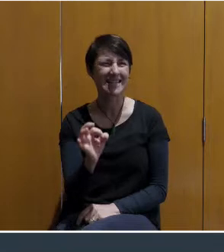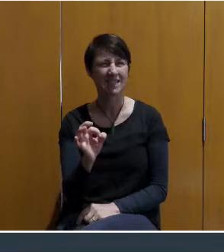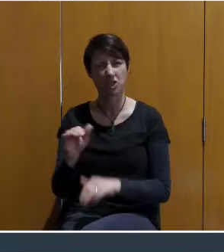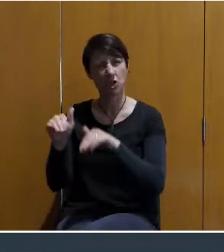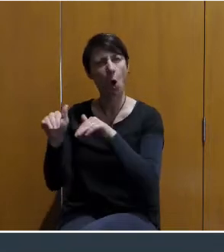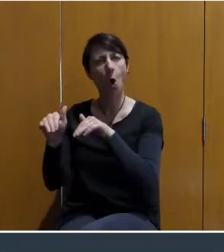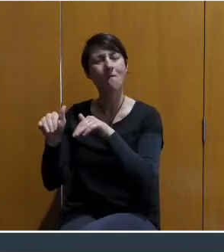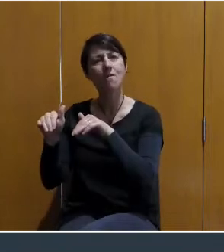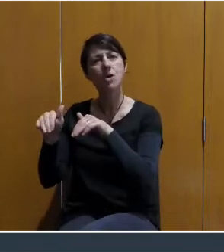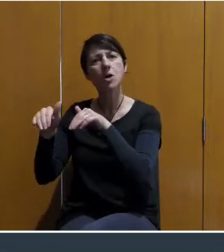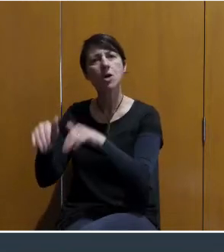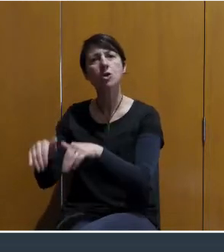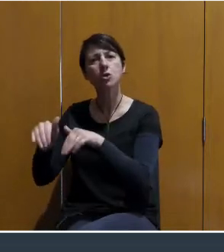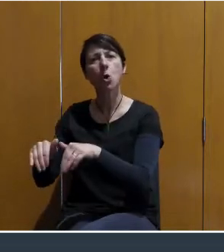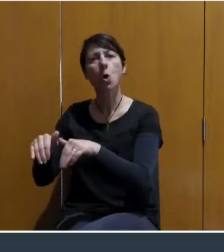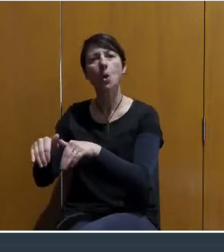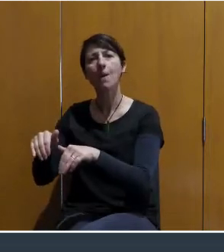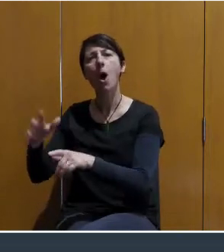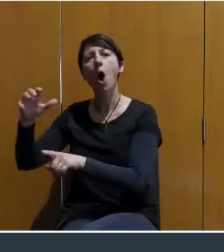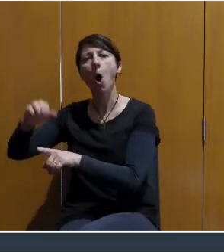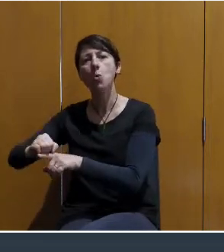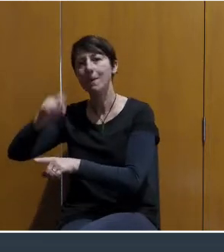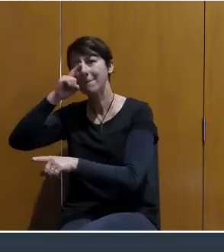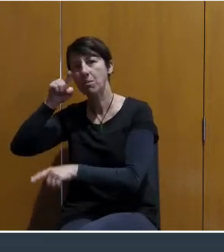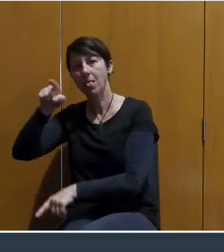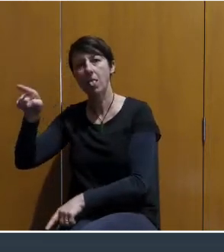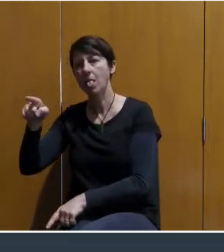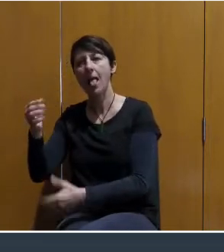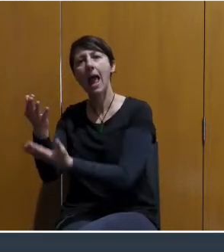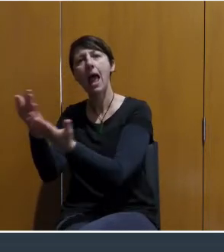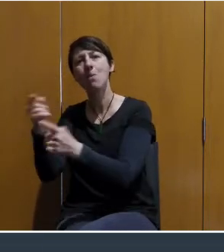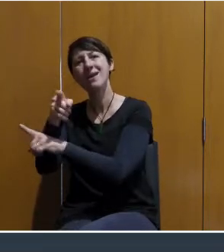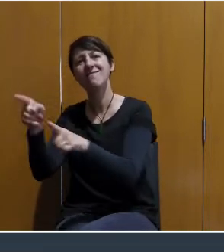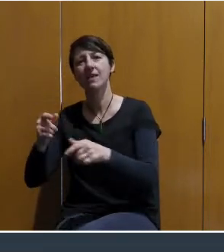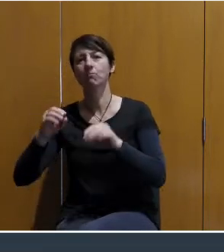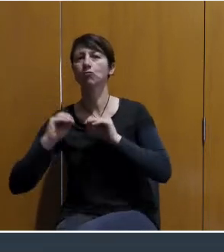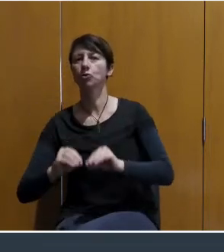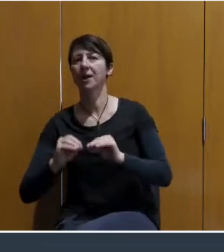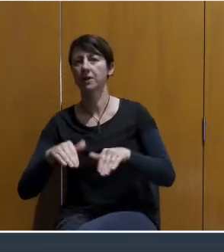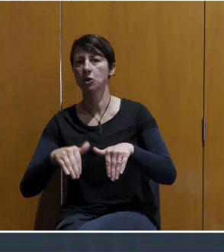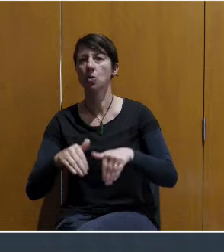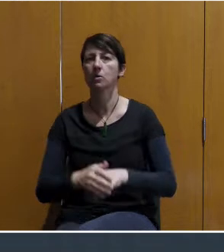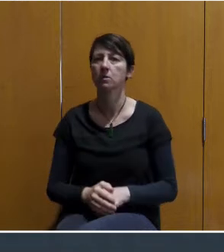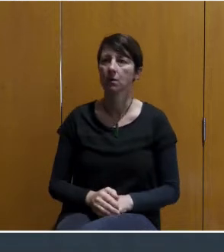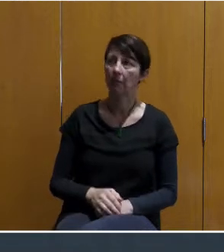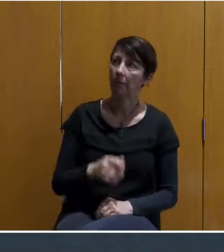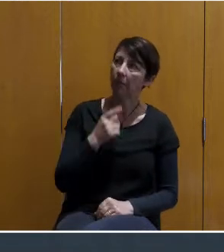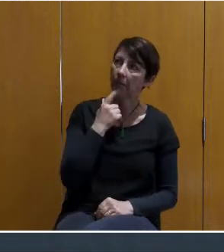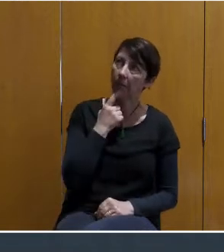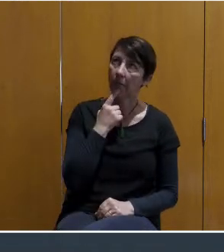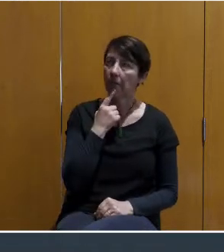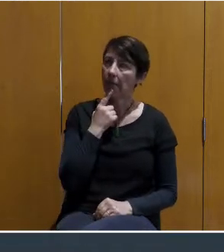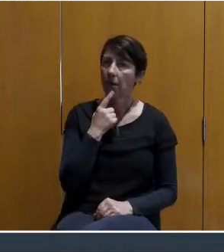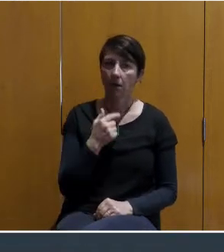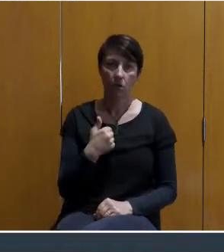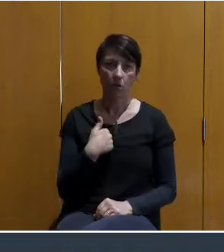have trained their dogs? I think most of our proportion. Well, the people I see,